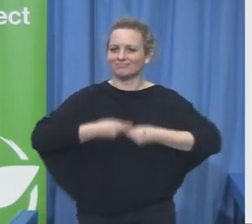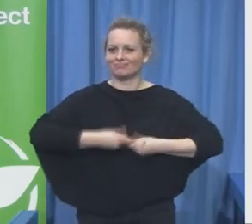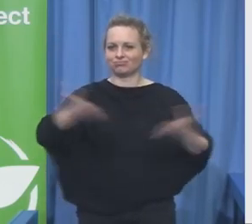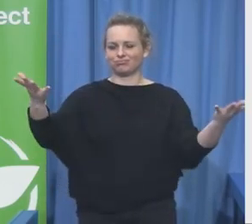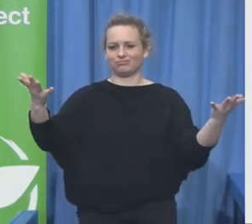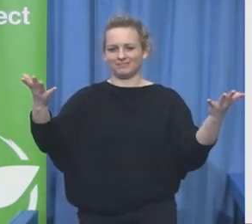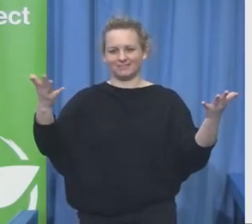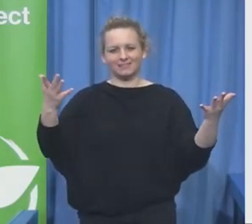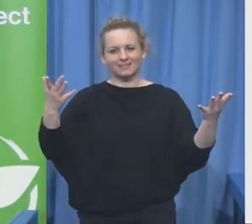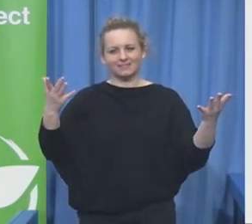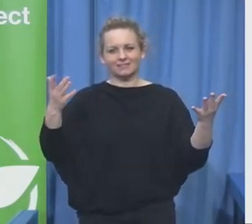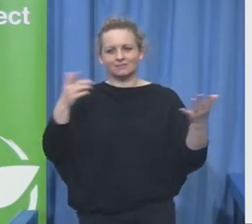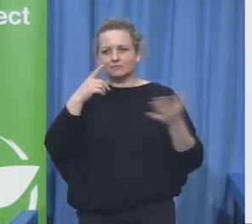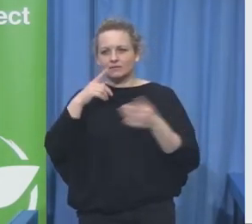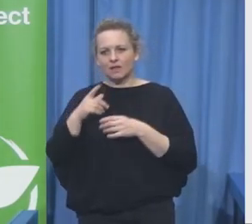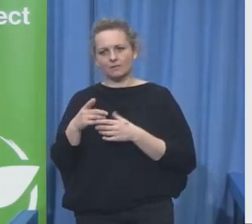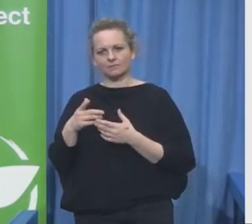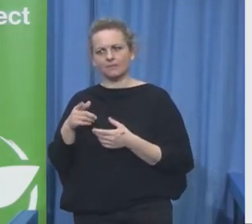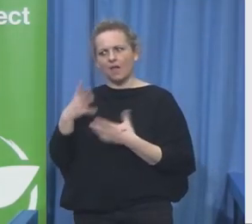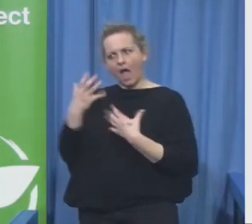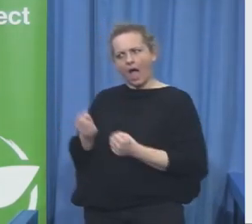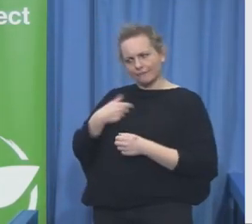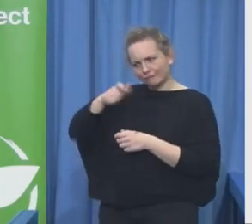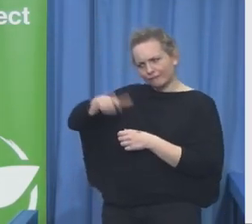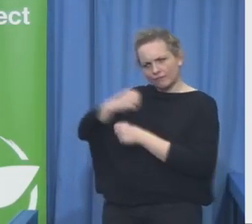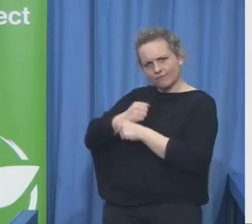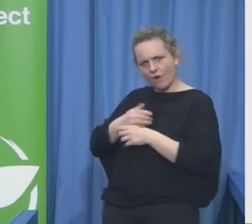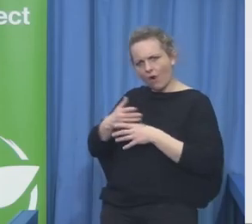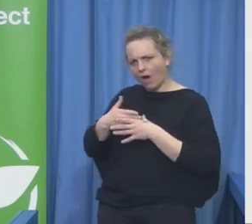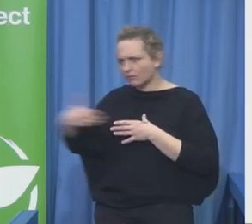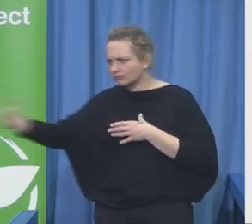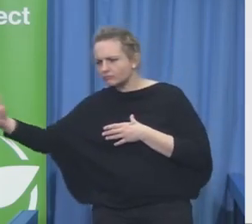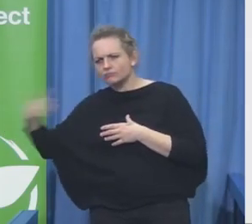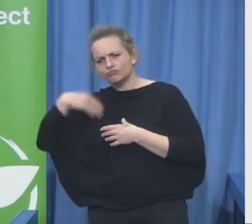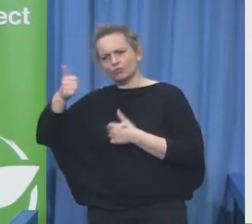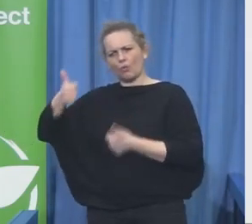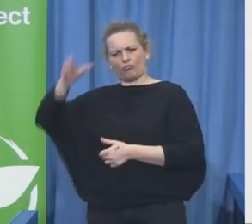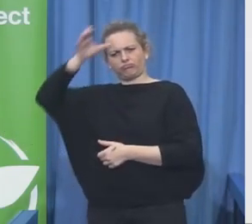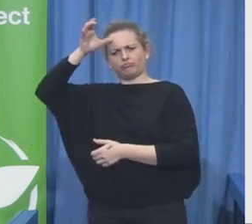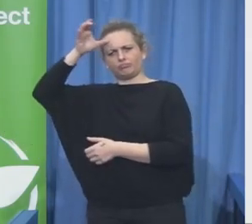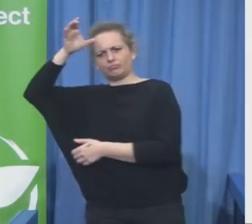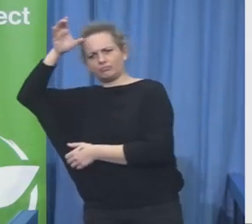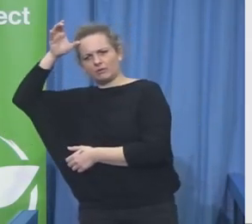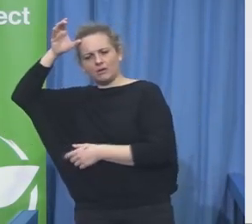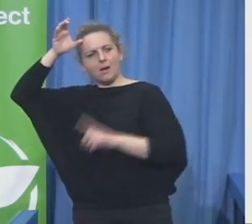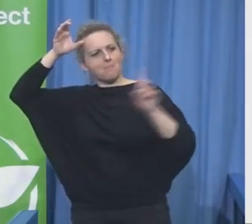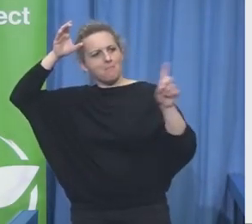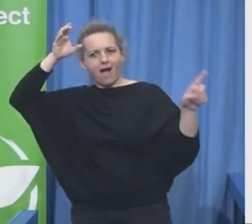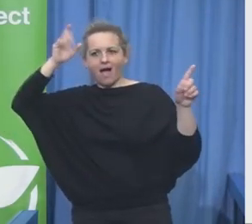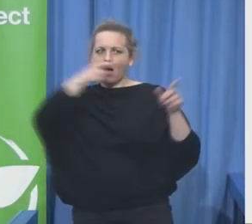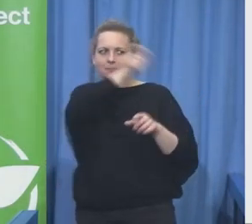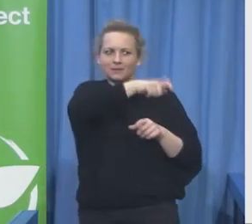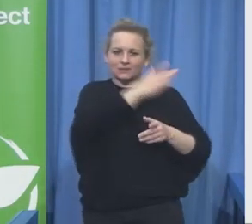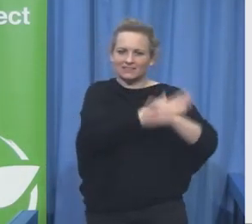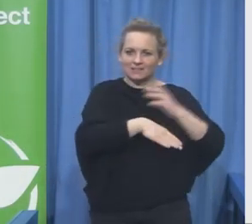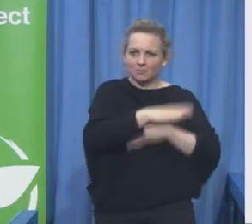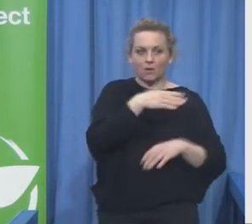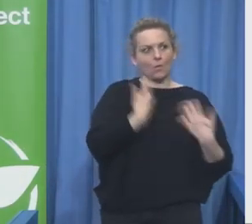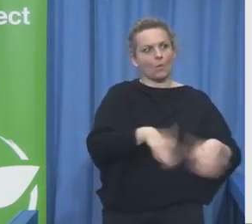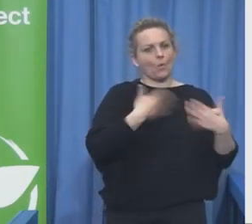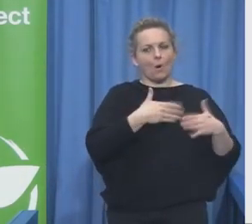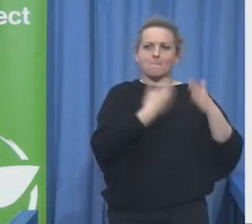Harvard, maybe don't think about. They haven't had the same life experience that our employees with autism have. So we do talk publicly